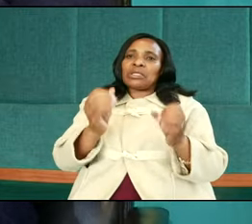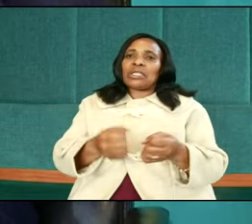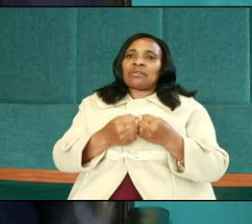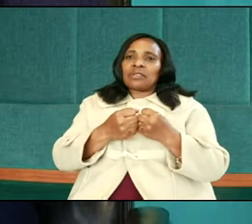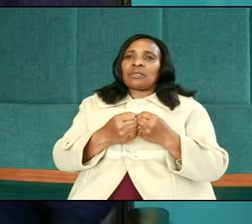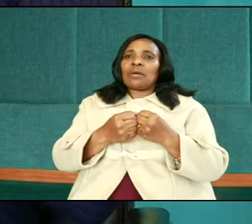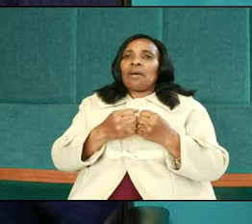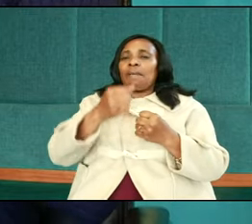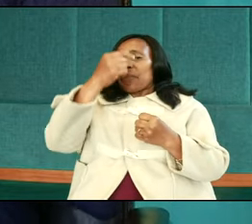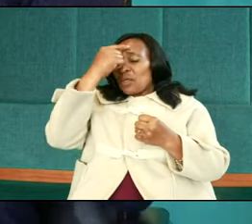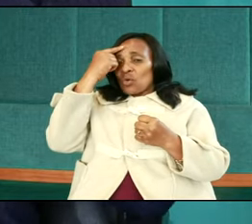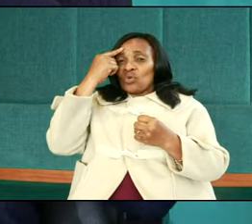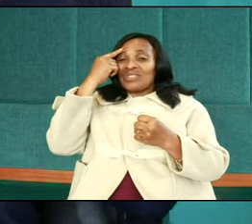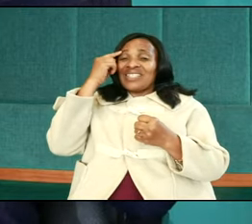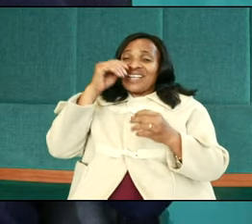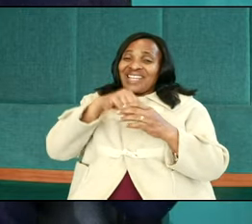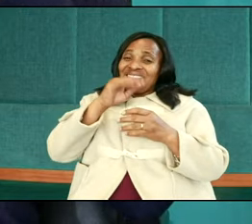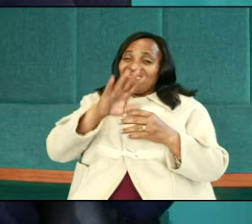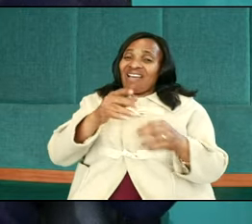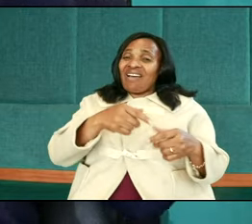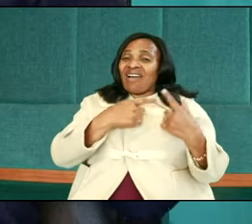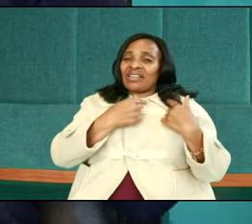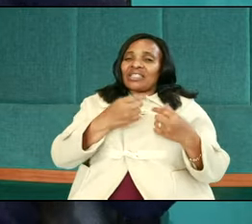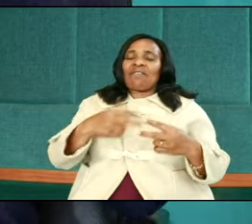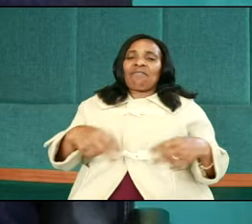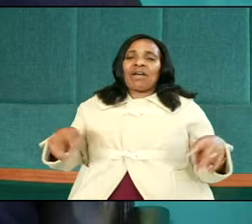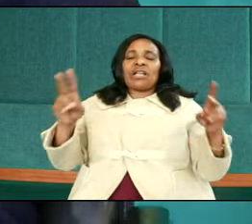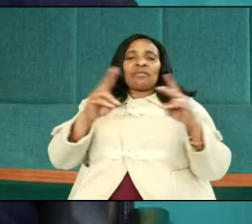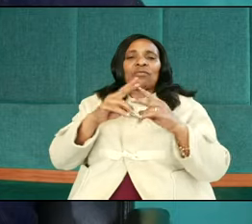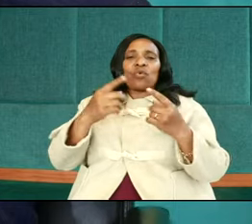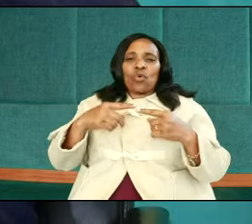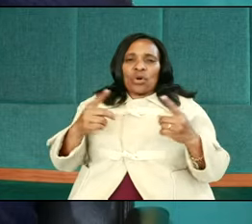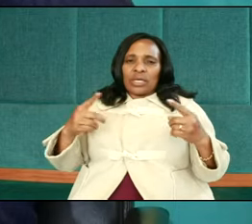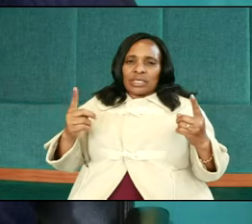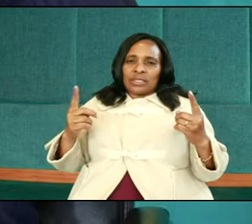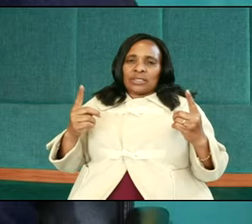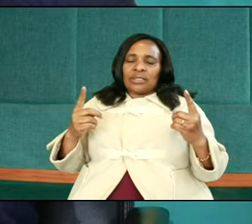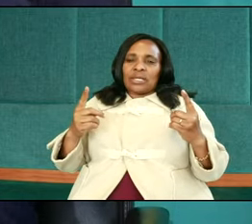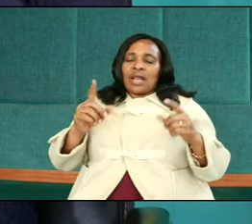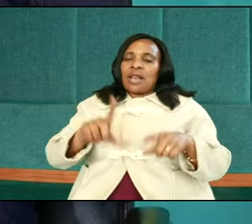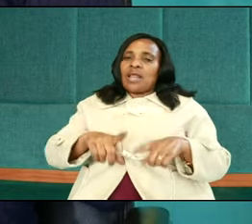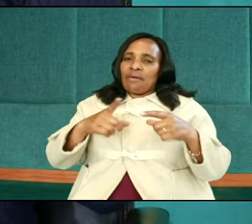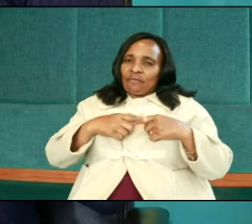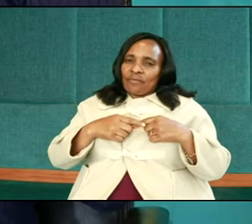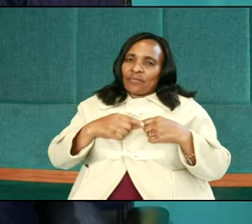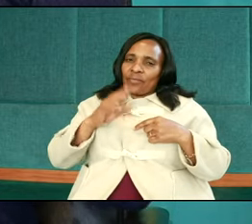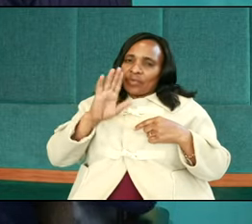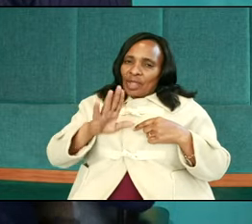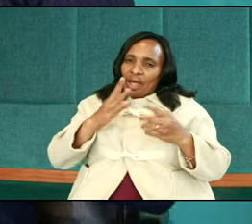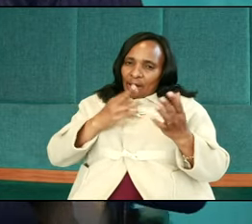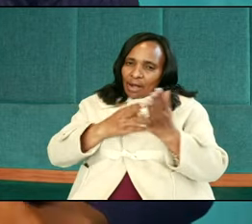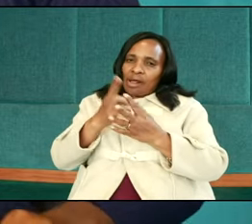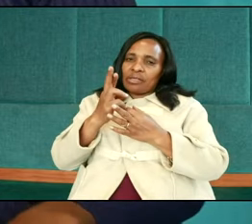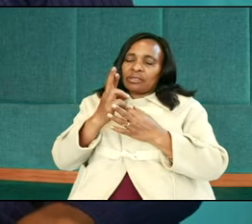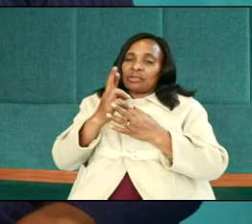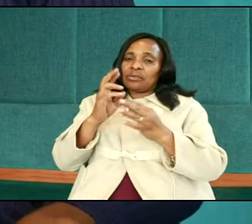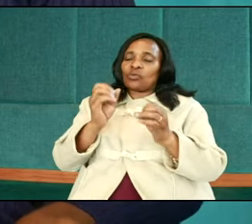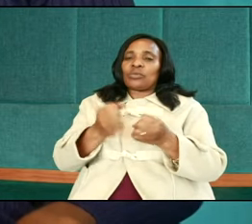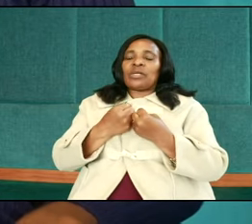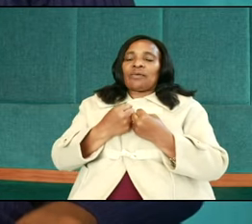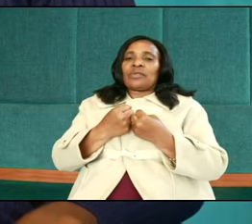for them, in their heart of hearts, their values are correct and they live up to their light and their own values, those will be